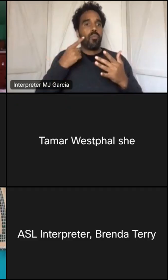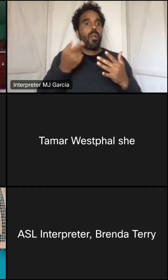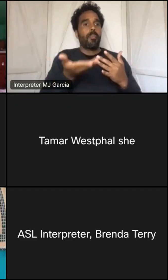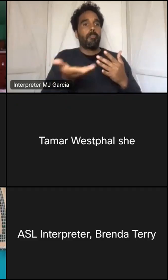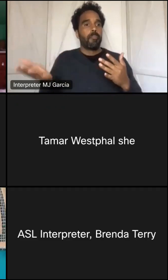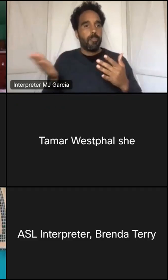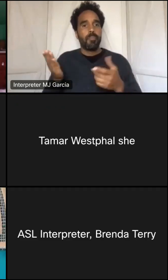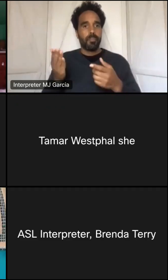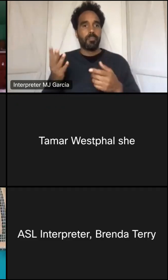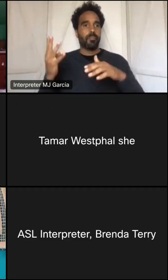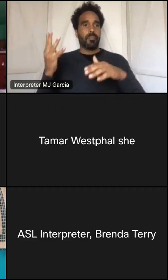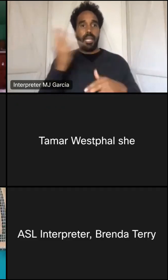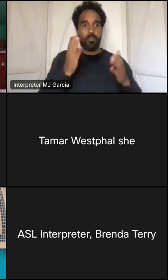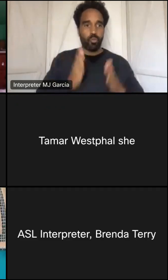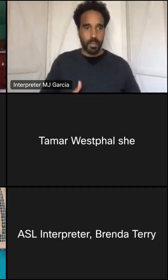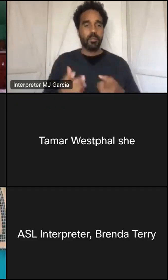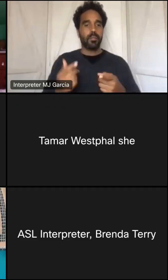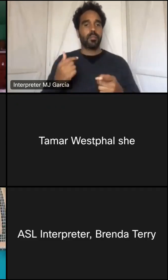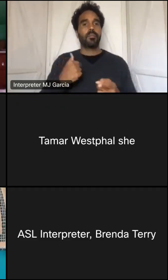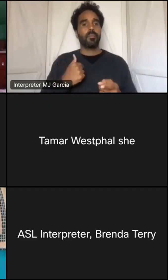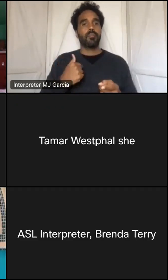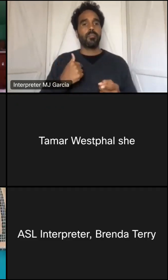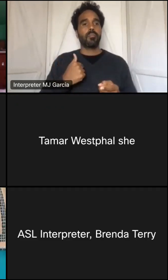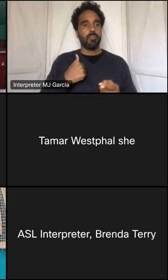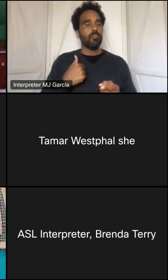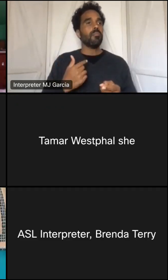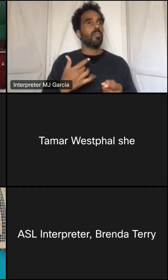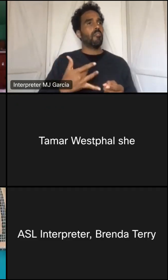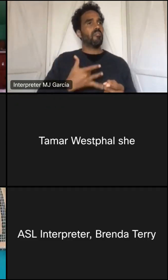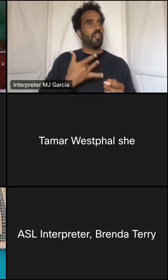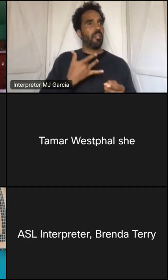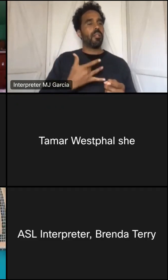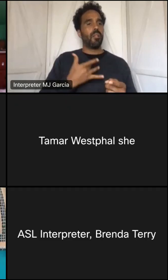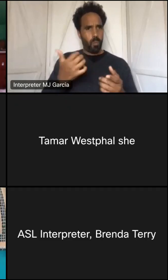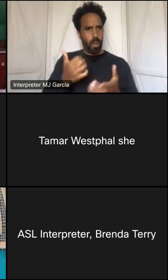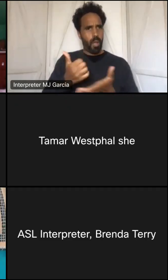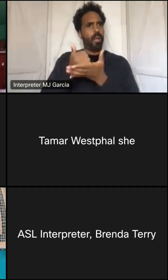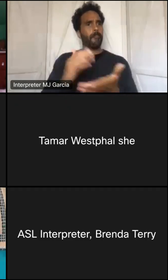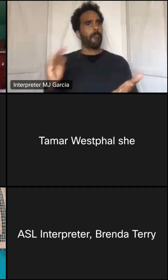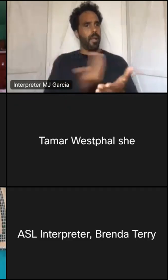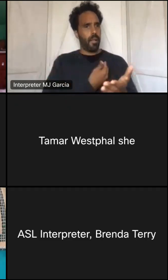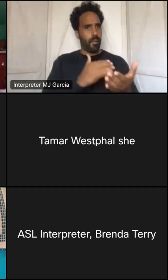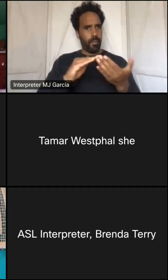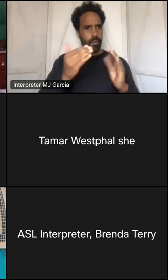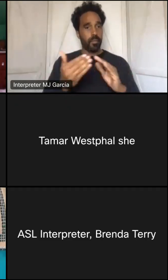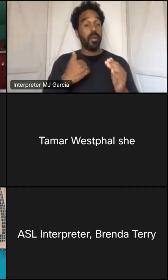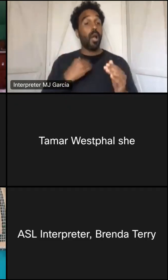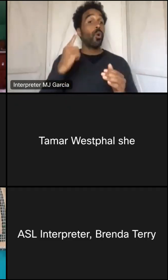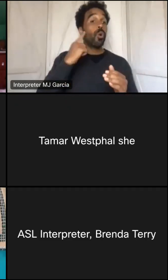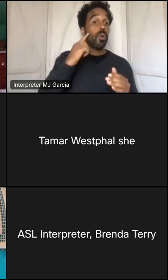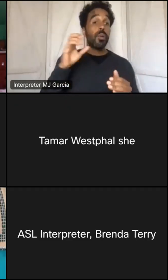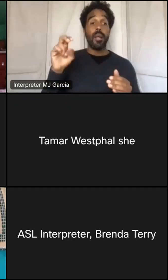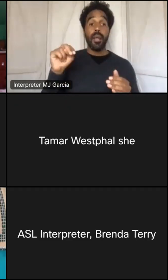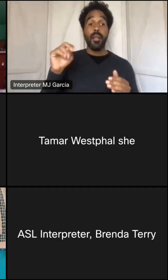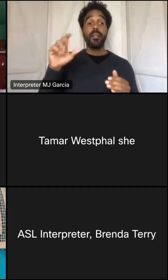just more interested in like being a part of helping our community. I knew about Enlace, and it just,